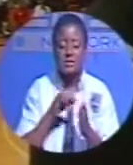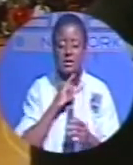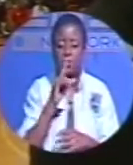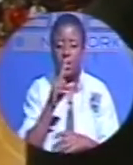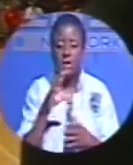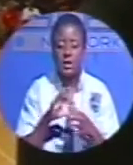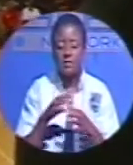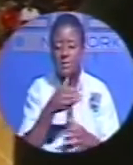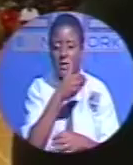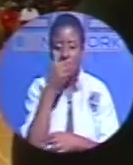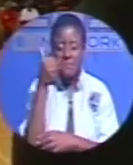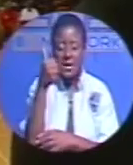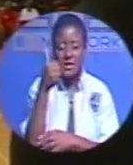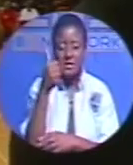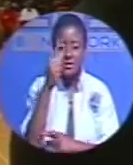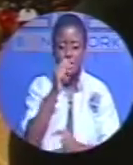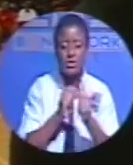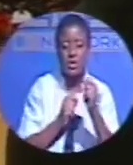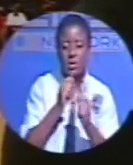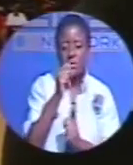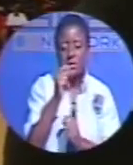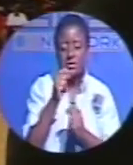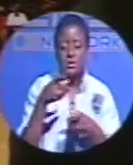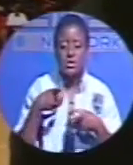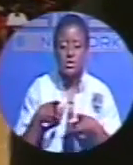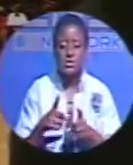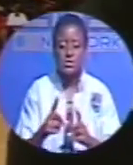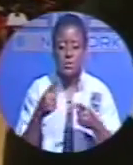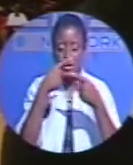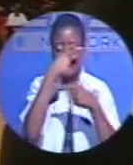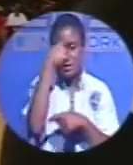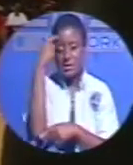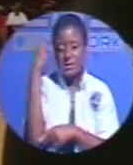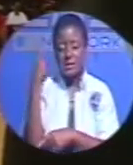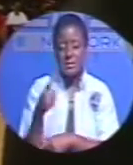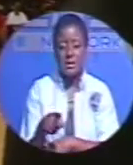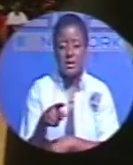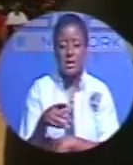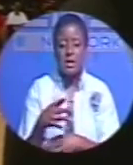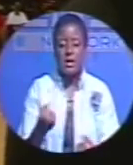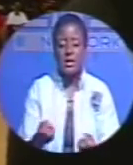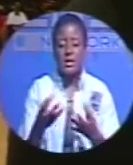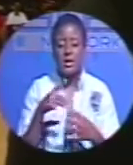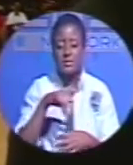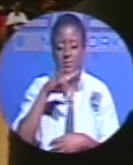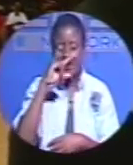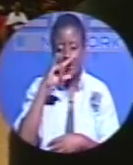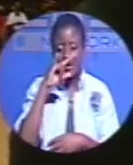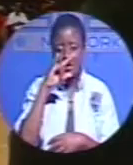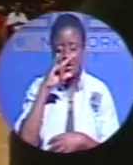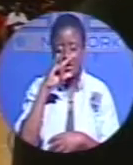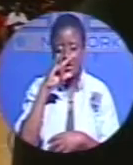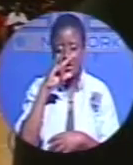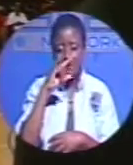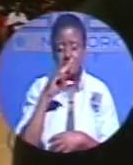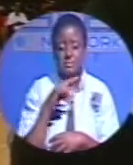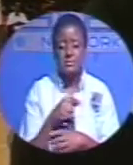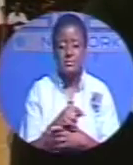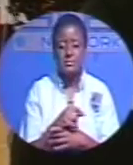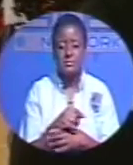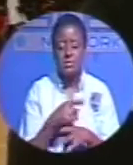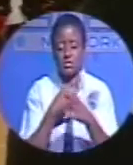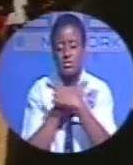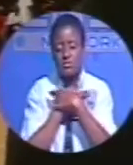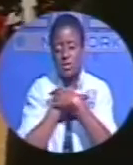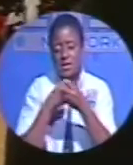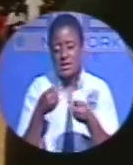tournaments in the country during the summer. You know, a lot of kids are restless. You know, they go to different summer camps and different programs like the